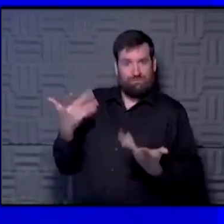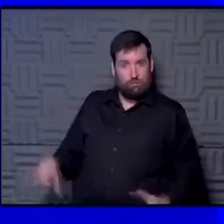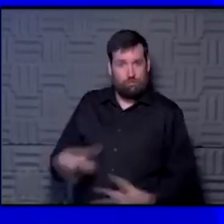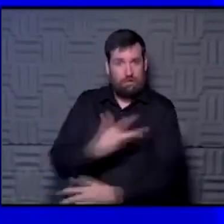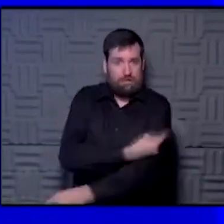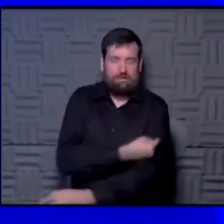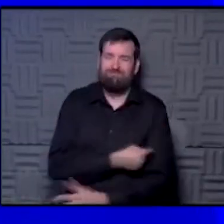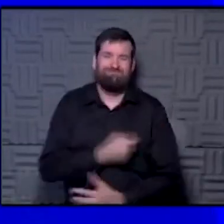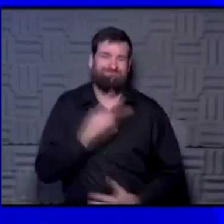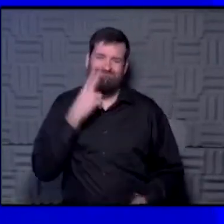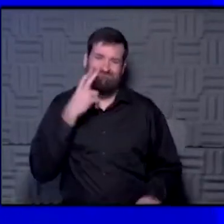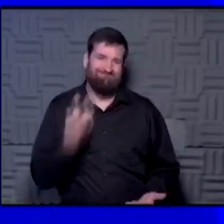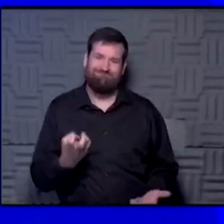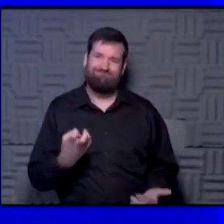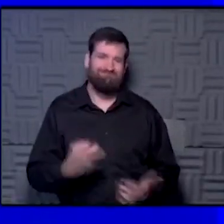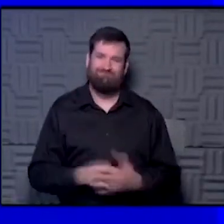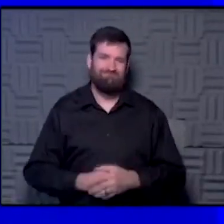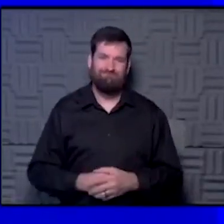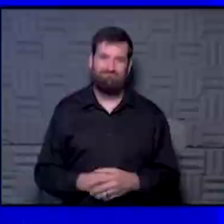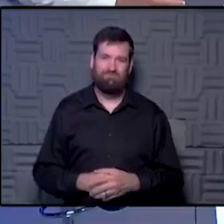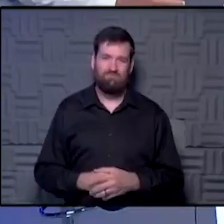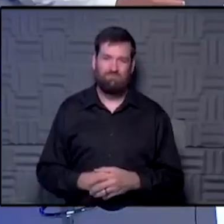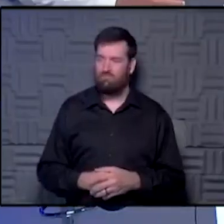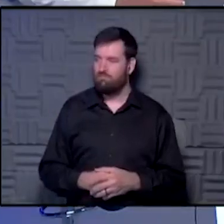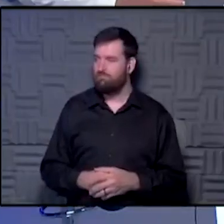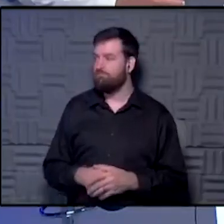out and use it as an immunity passport, no.